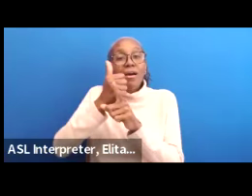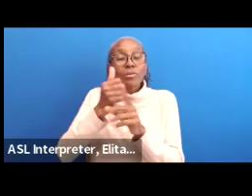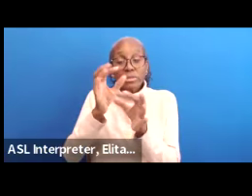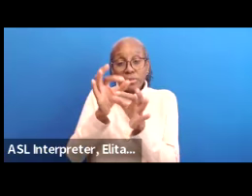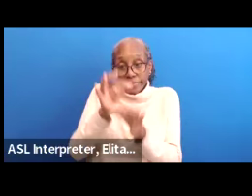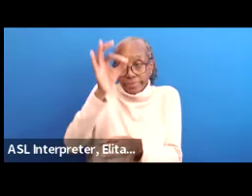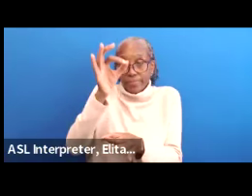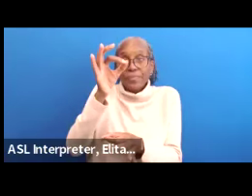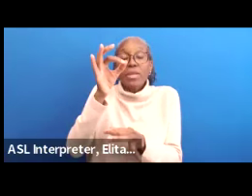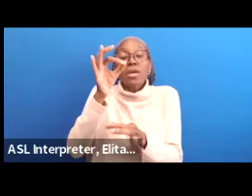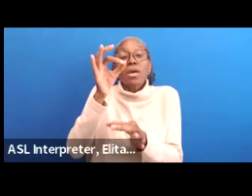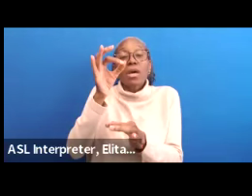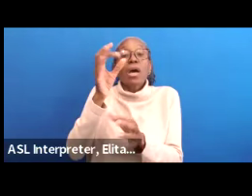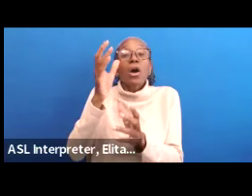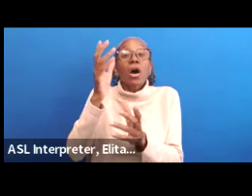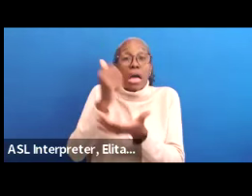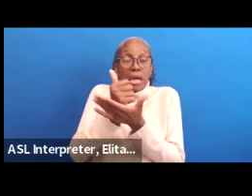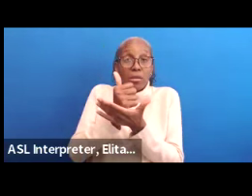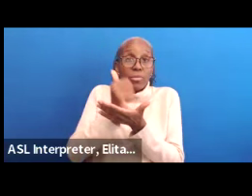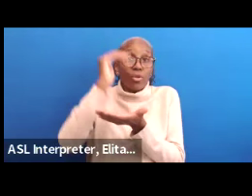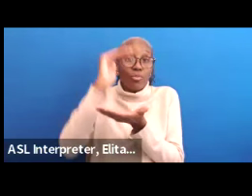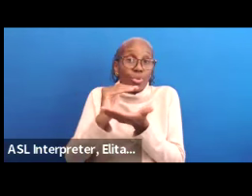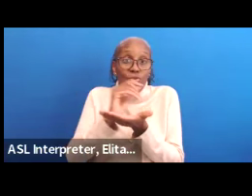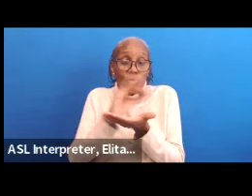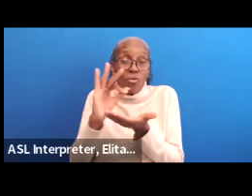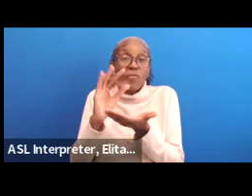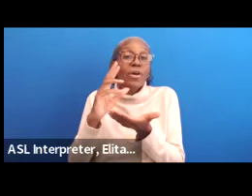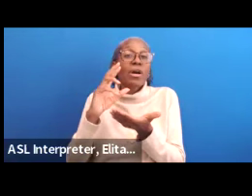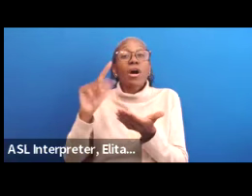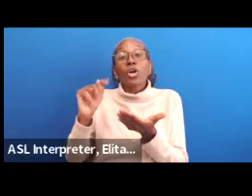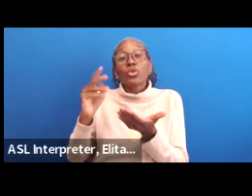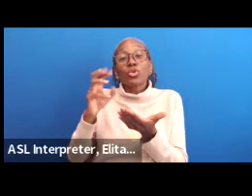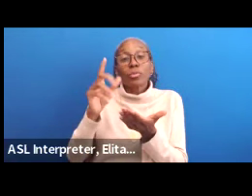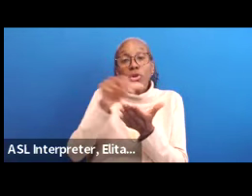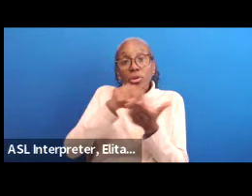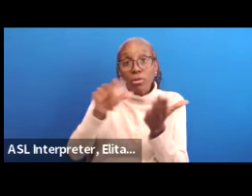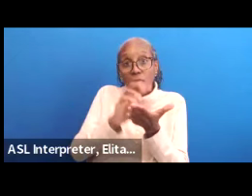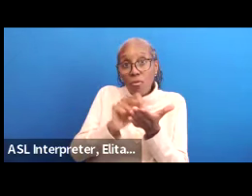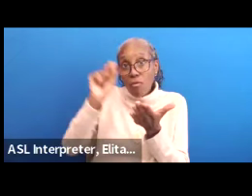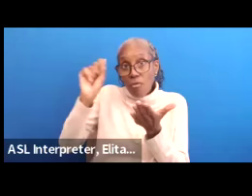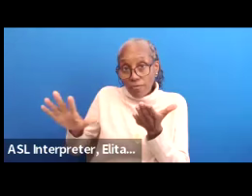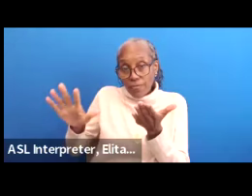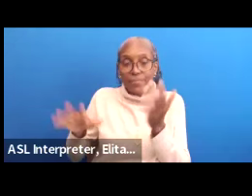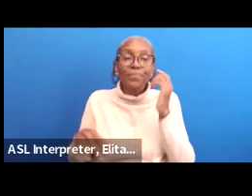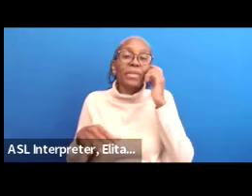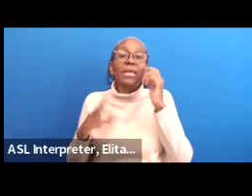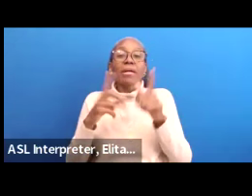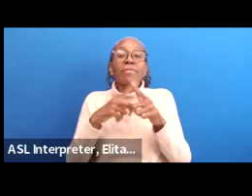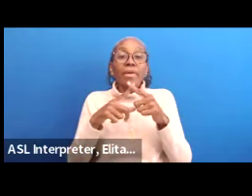and helped us get the tumor out. And then we connected